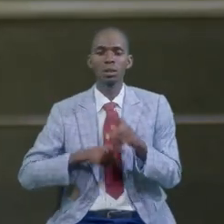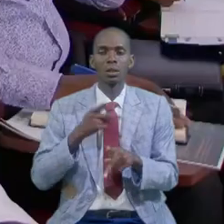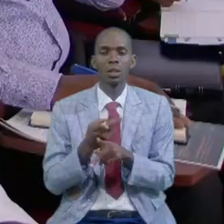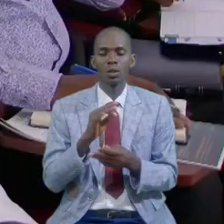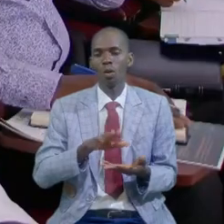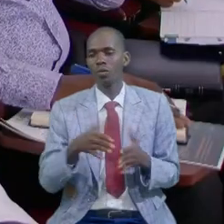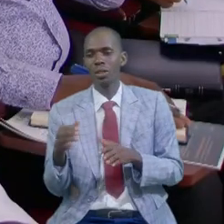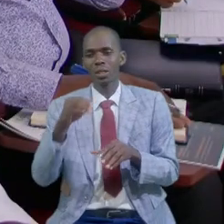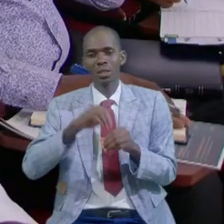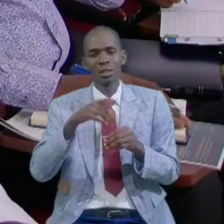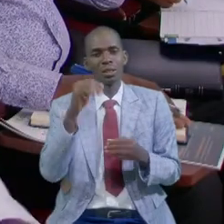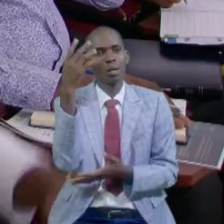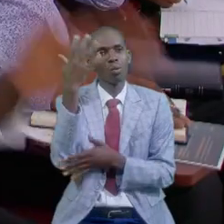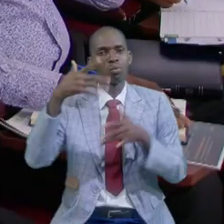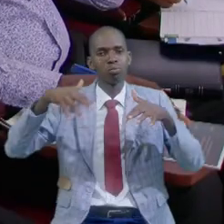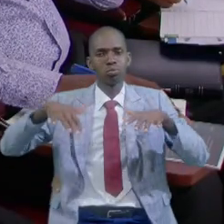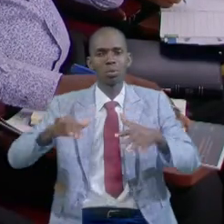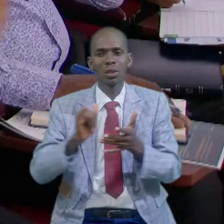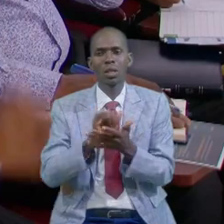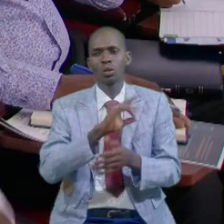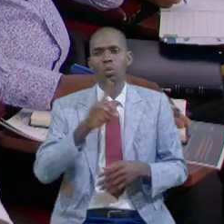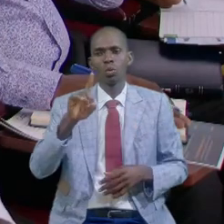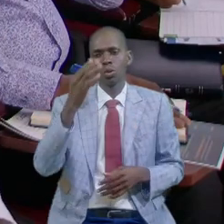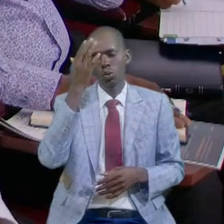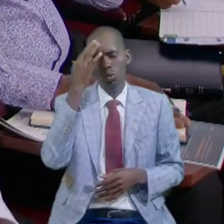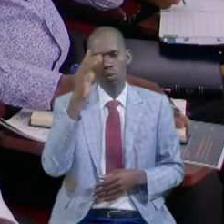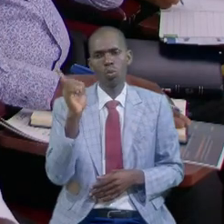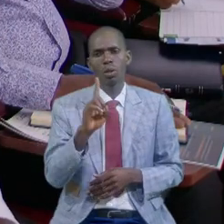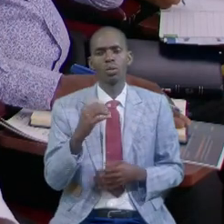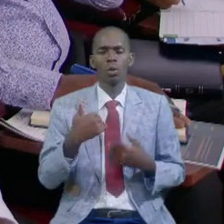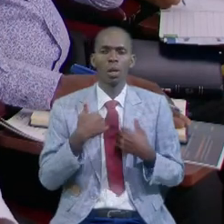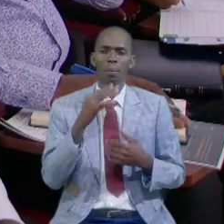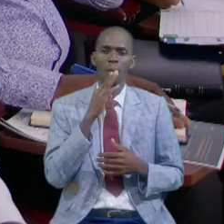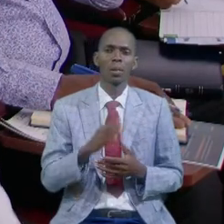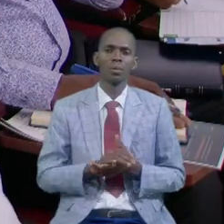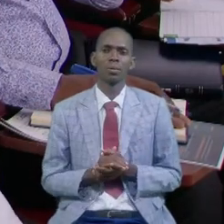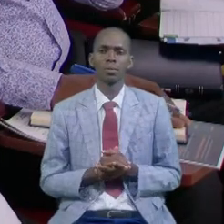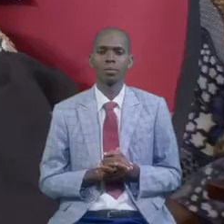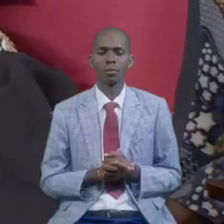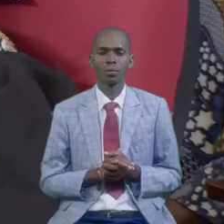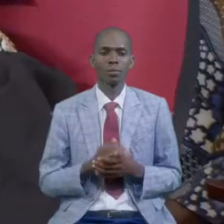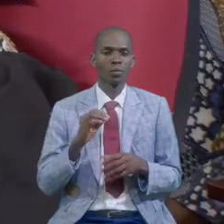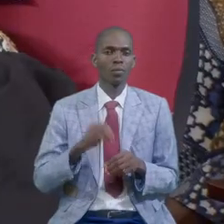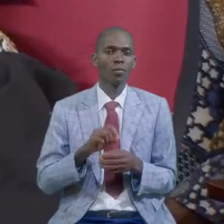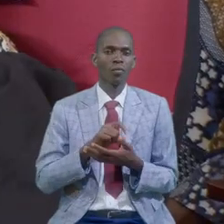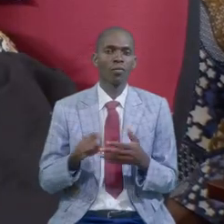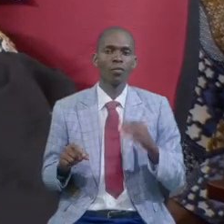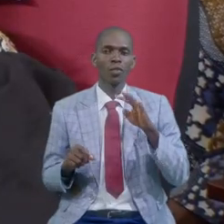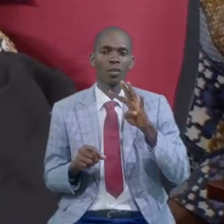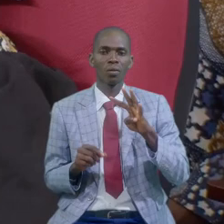nobody knows where you have been. Look at verse 4 there. Verse 4 tells us, but